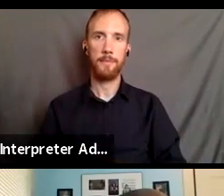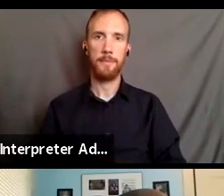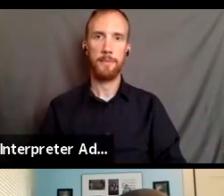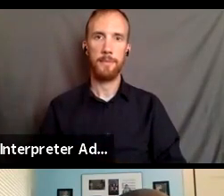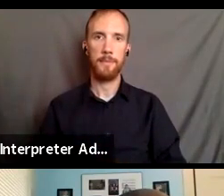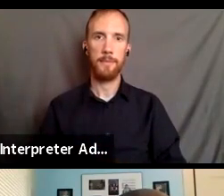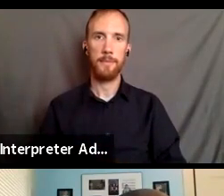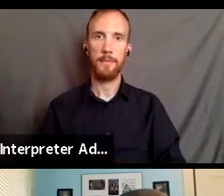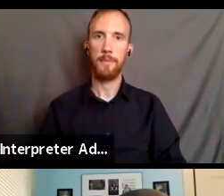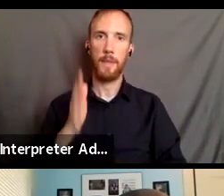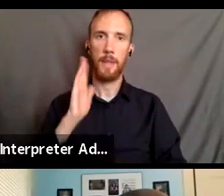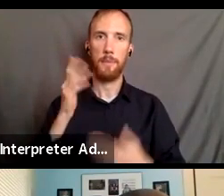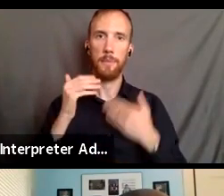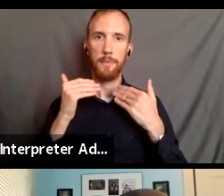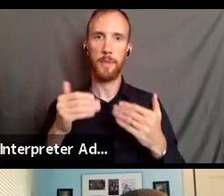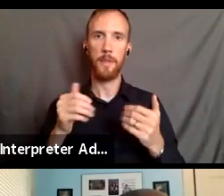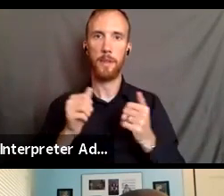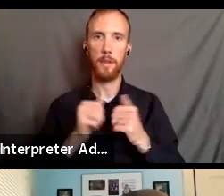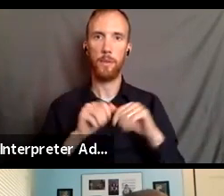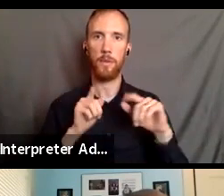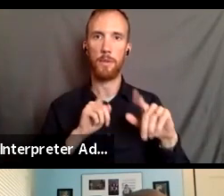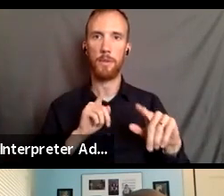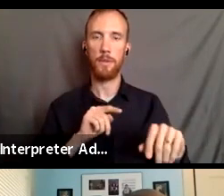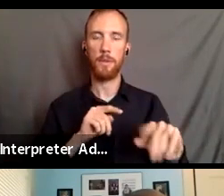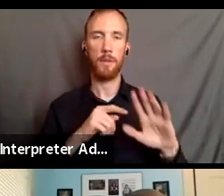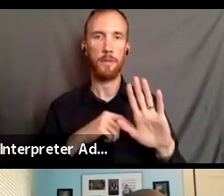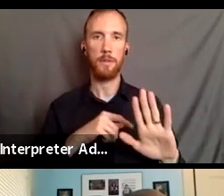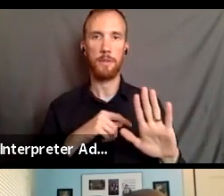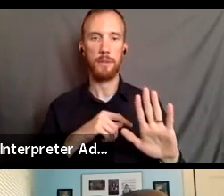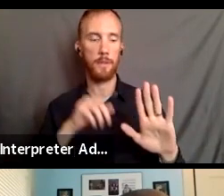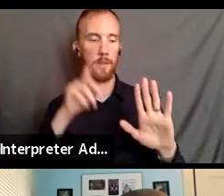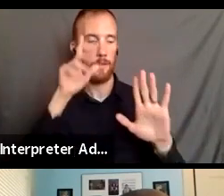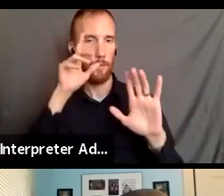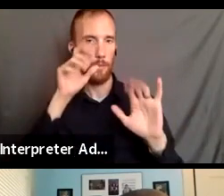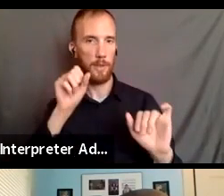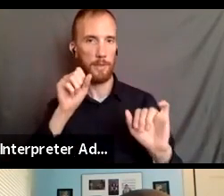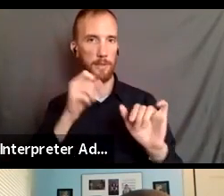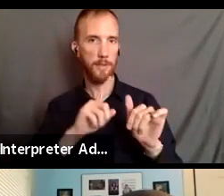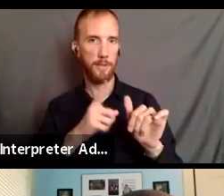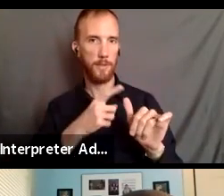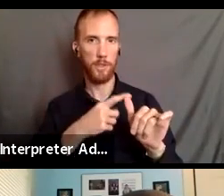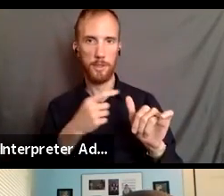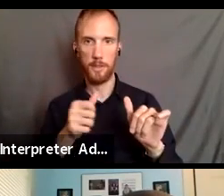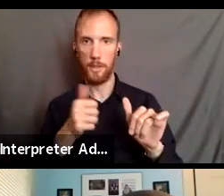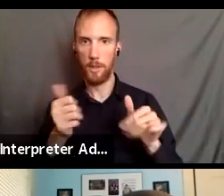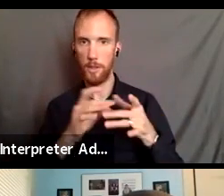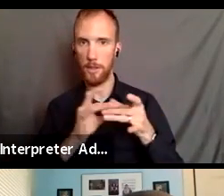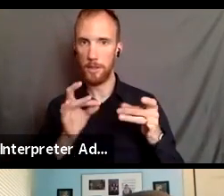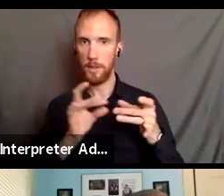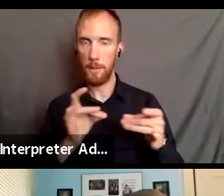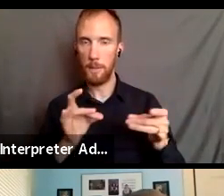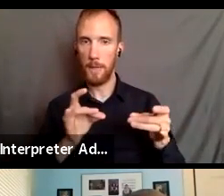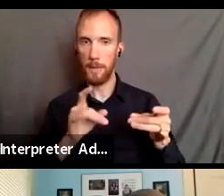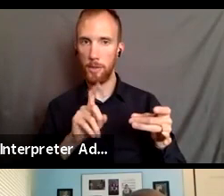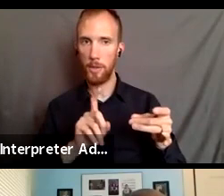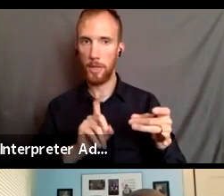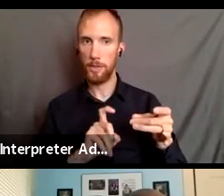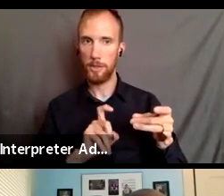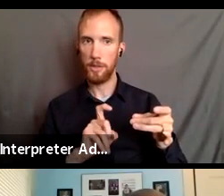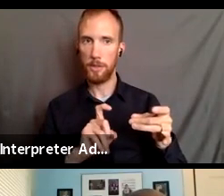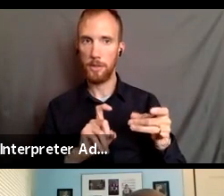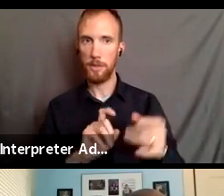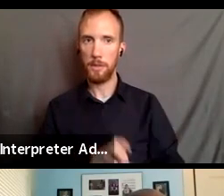and i will proceed with the roll call vote let me let me ask if there are any other comments or questions regarding